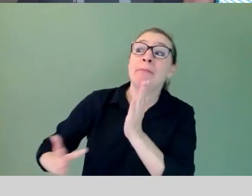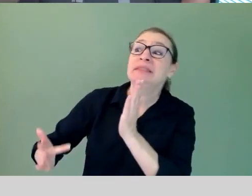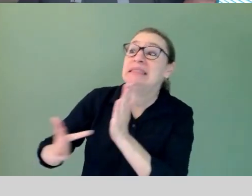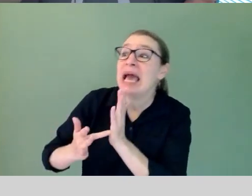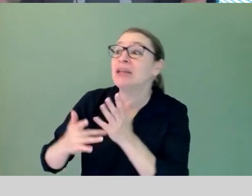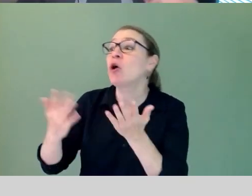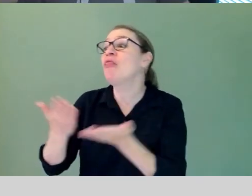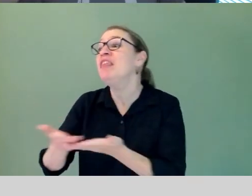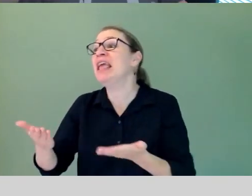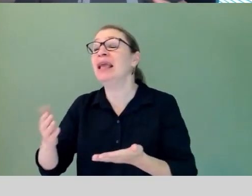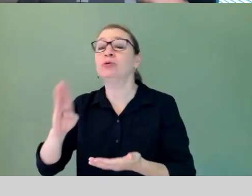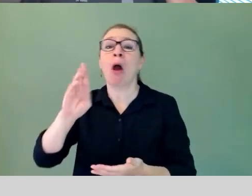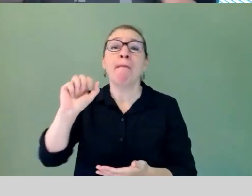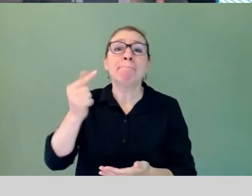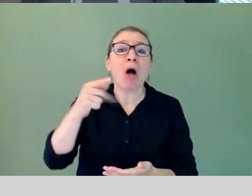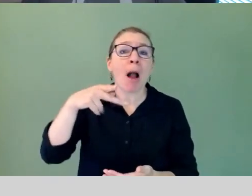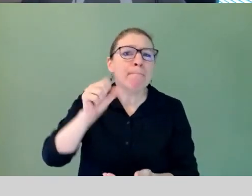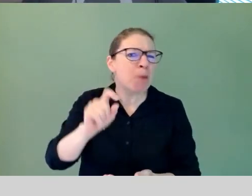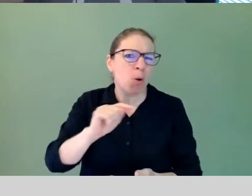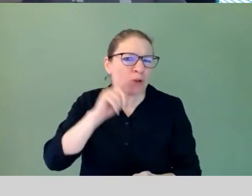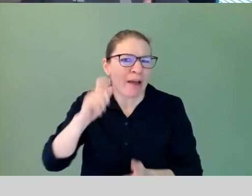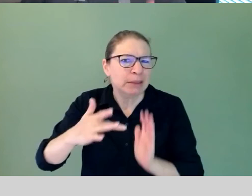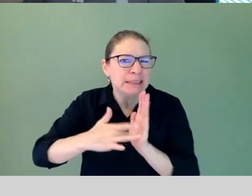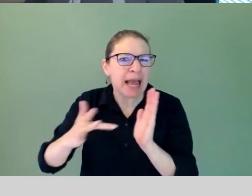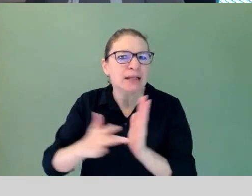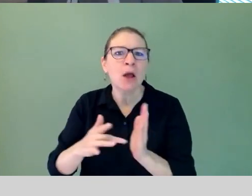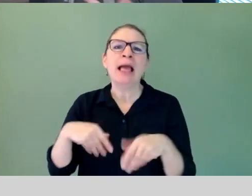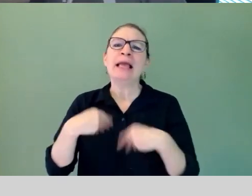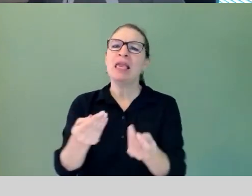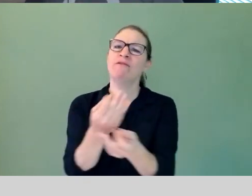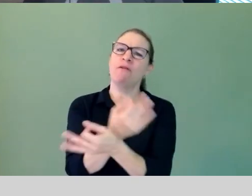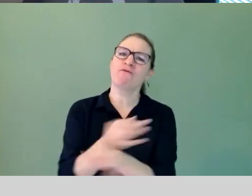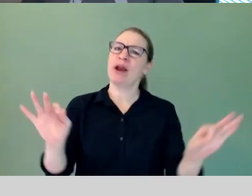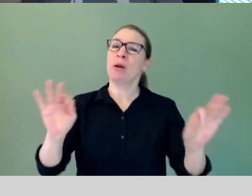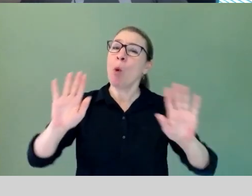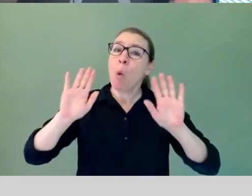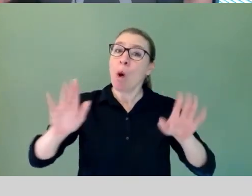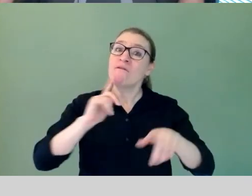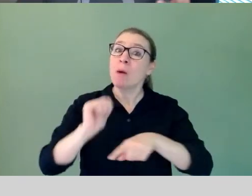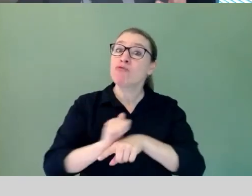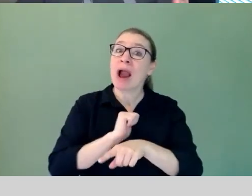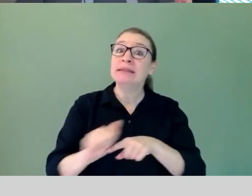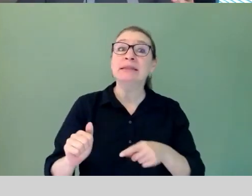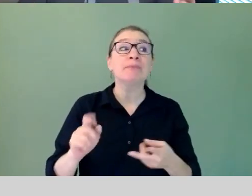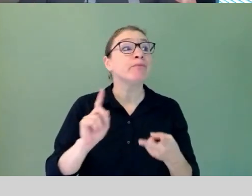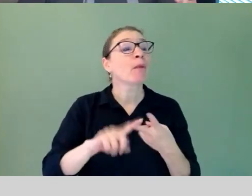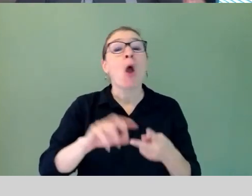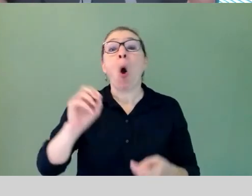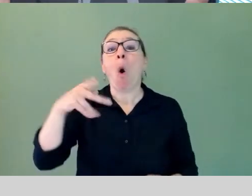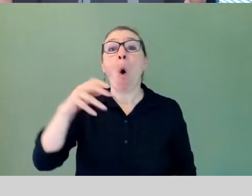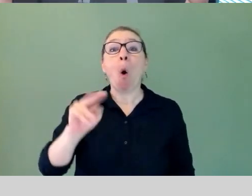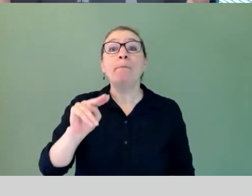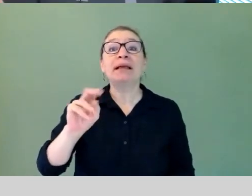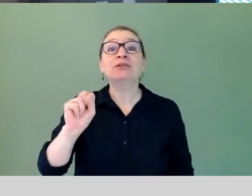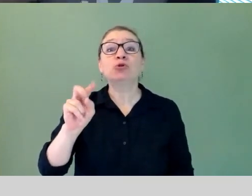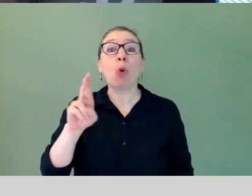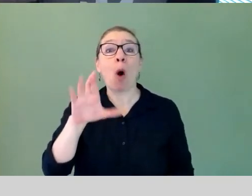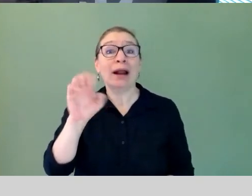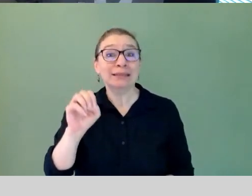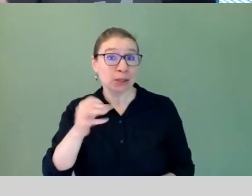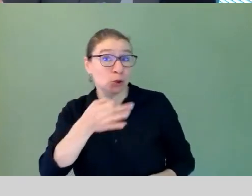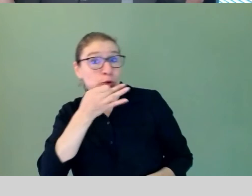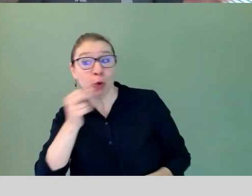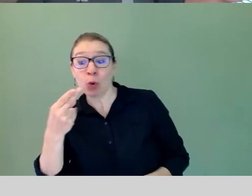complete creative freedom, and it's great for practicing. You can contribute to open source projects. Hacktoberfest is here. I work for DigitalOcean.